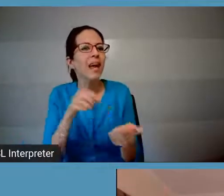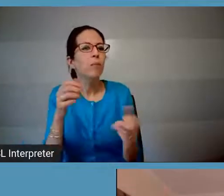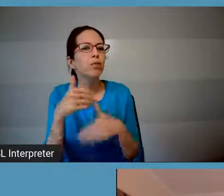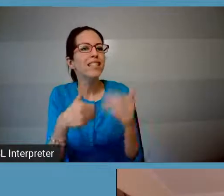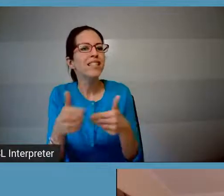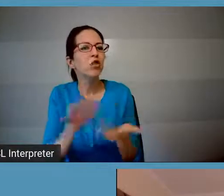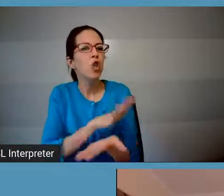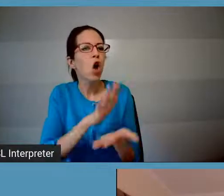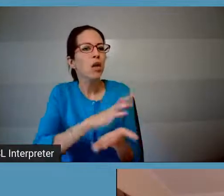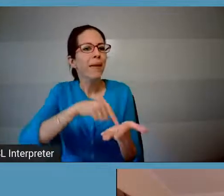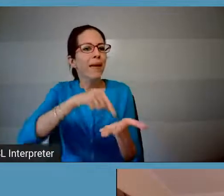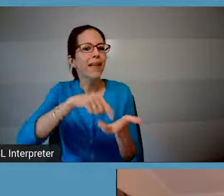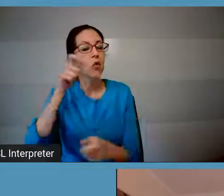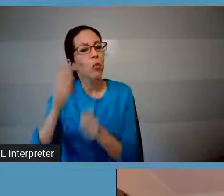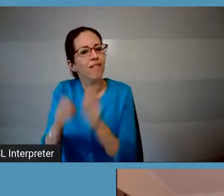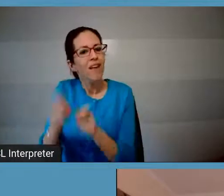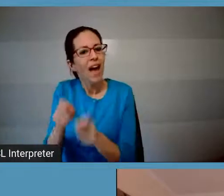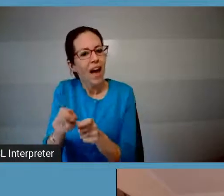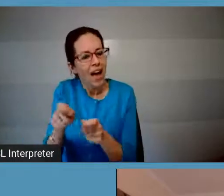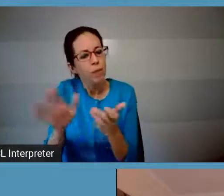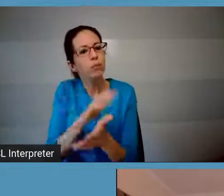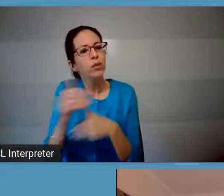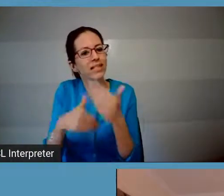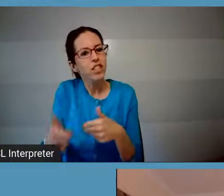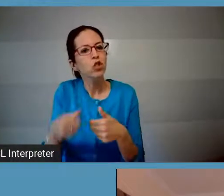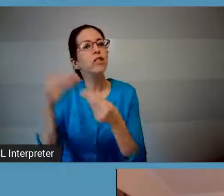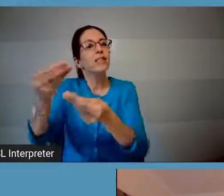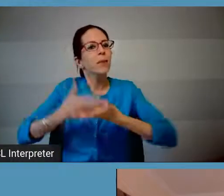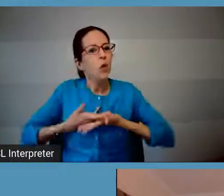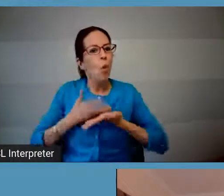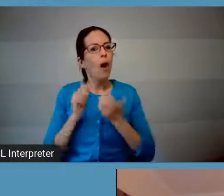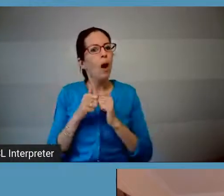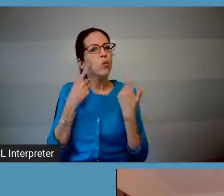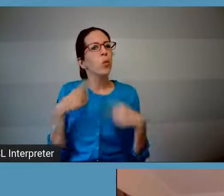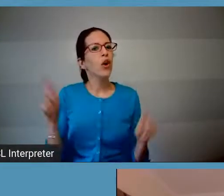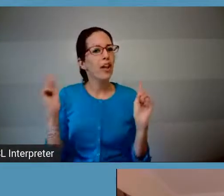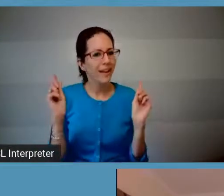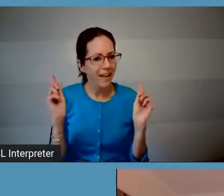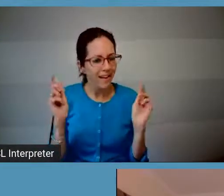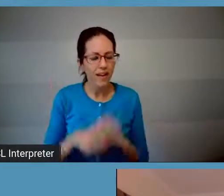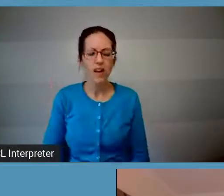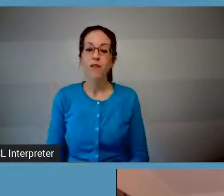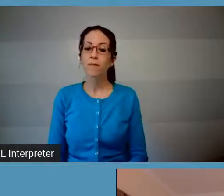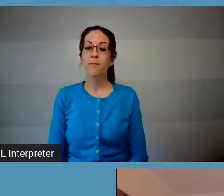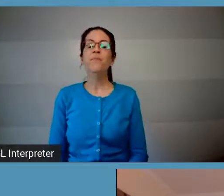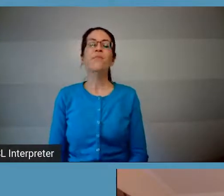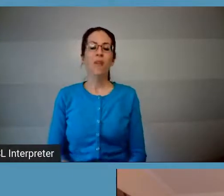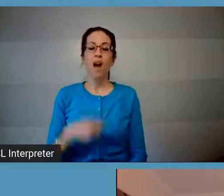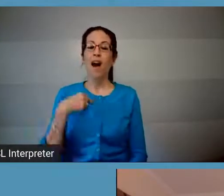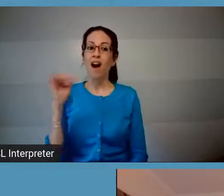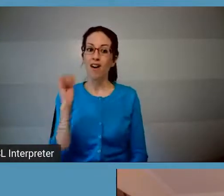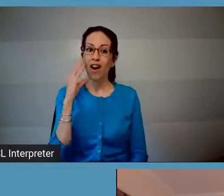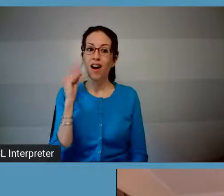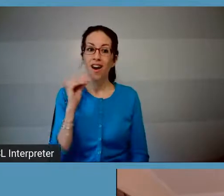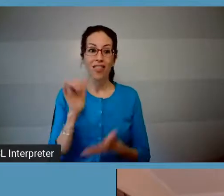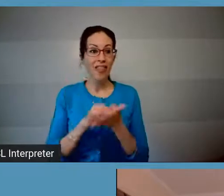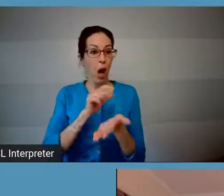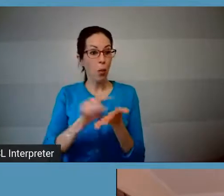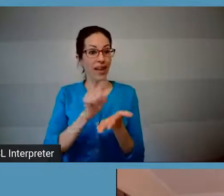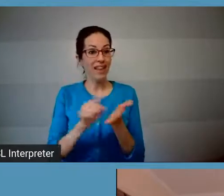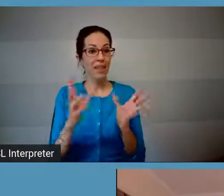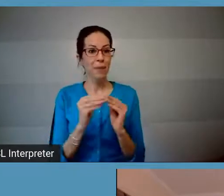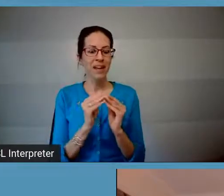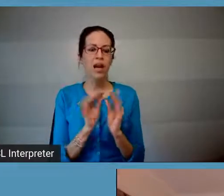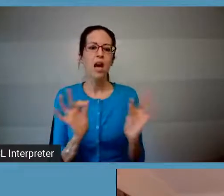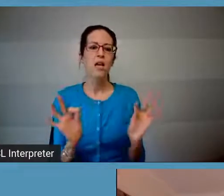refine those procedures and keep you posted on how it's working. I do find that weekly meeting is